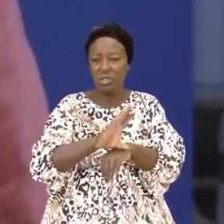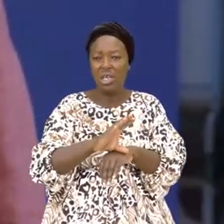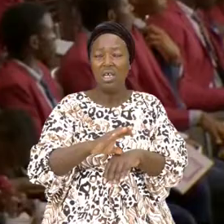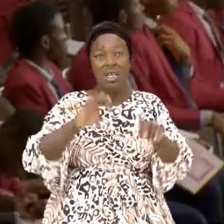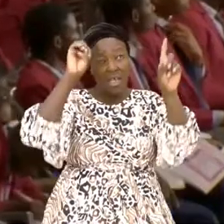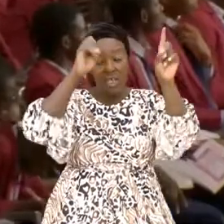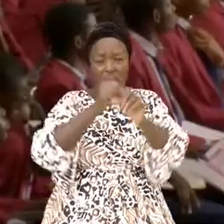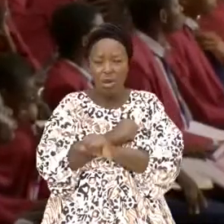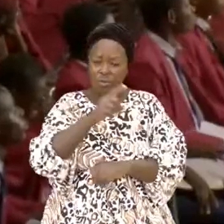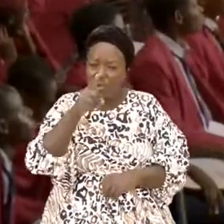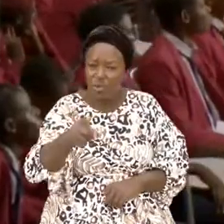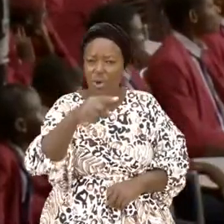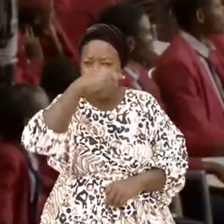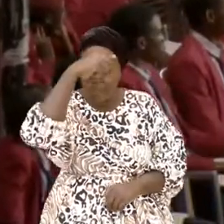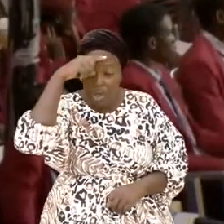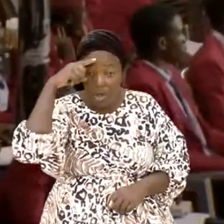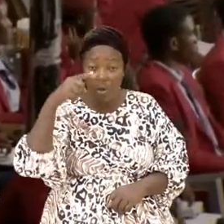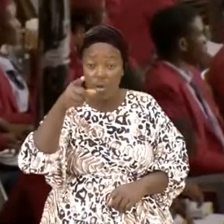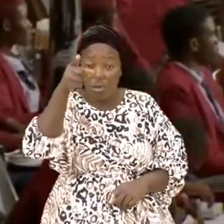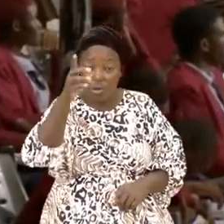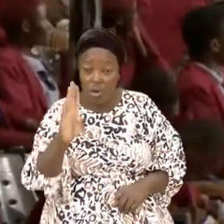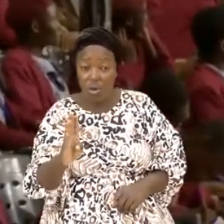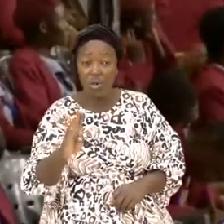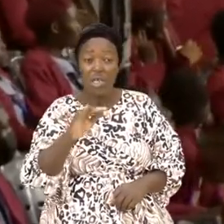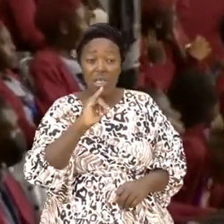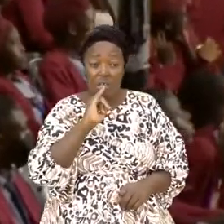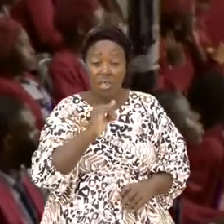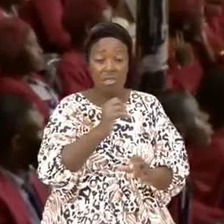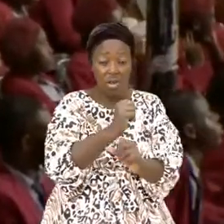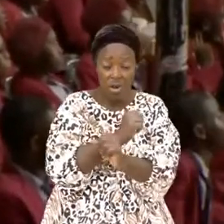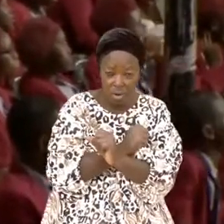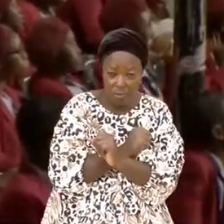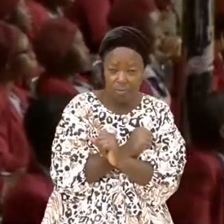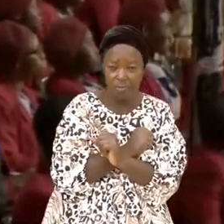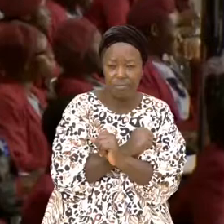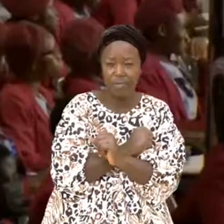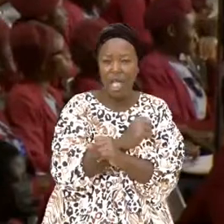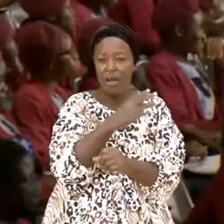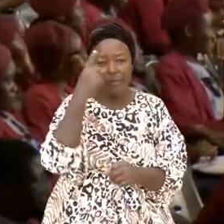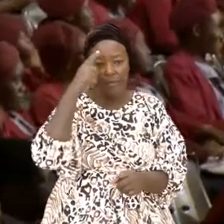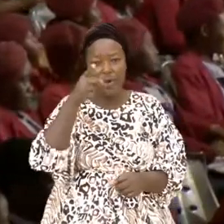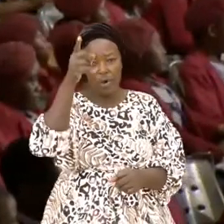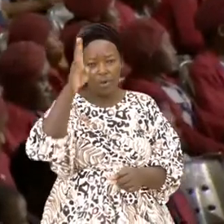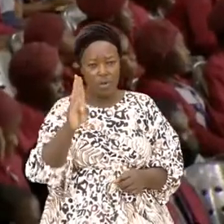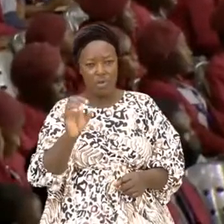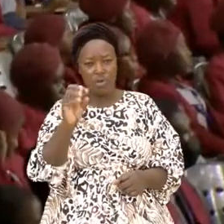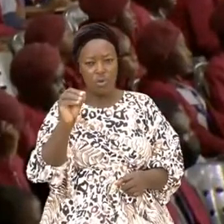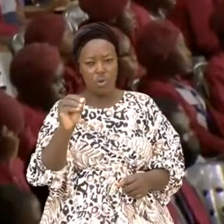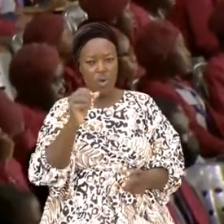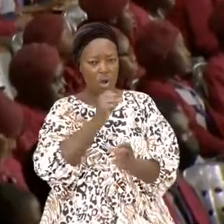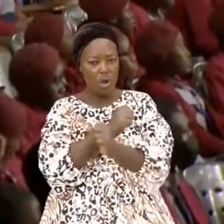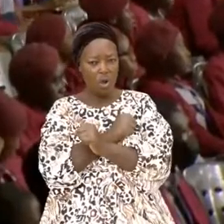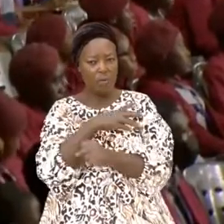you because God is love. For God so